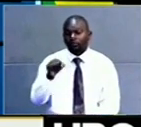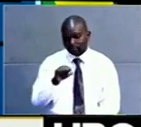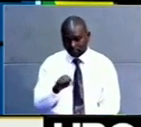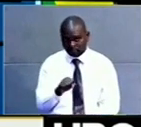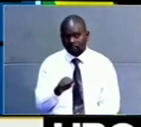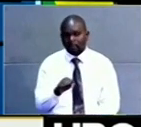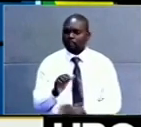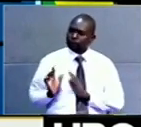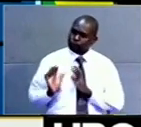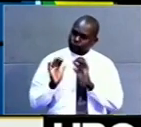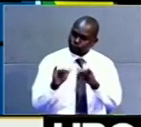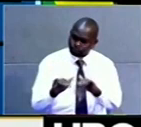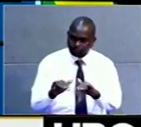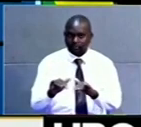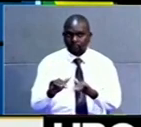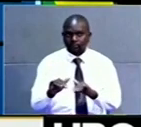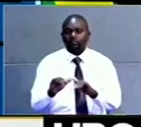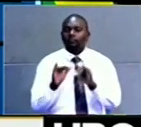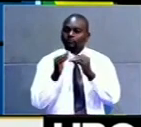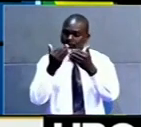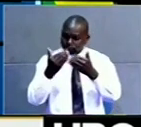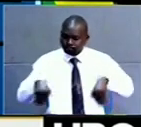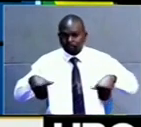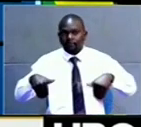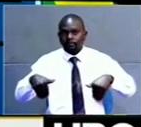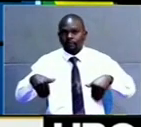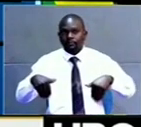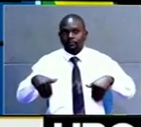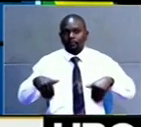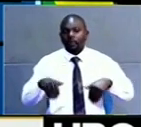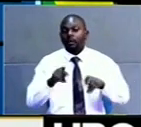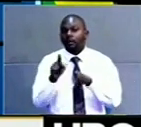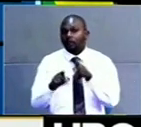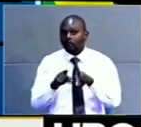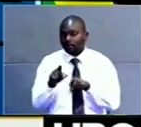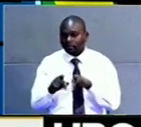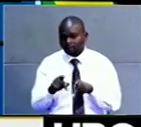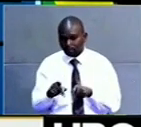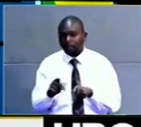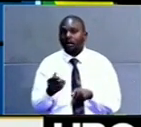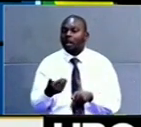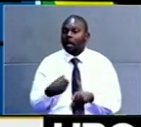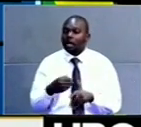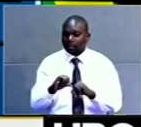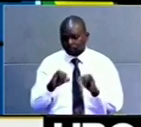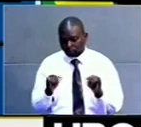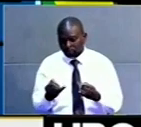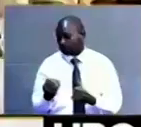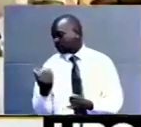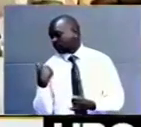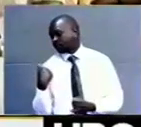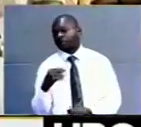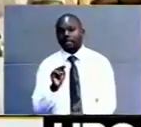Mass gatherings are still prohibited. Some people have been trying to use the recent